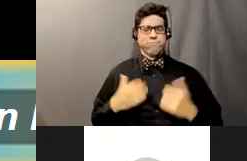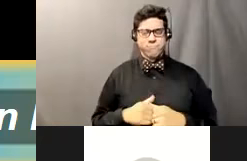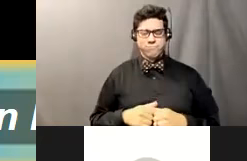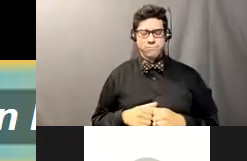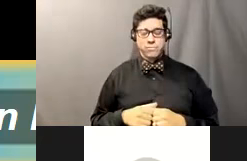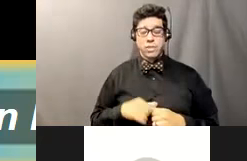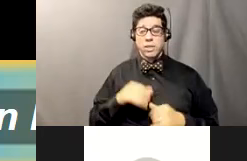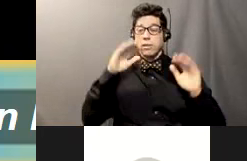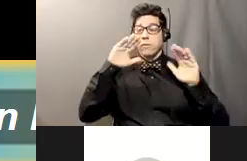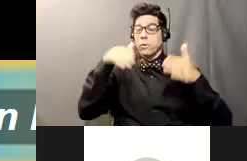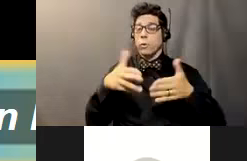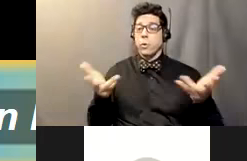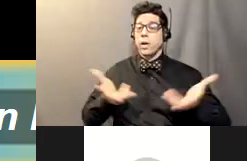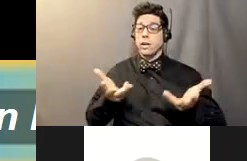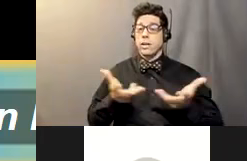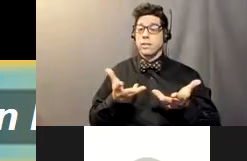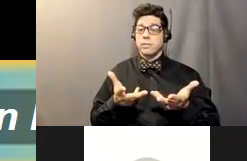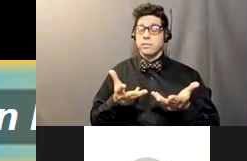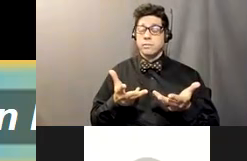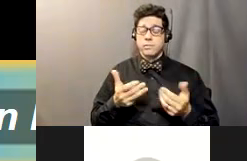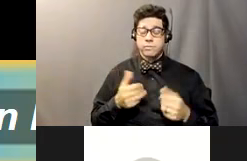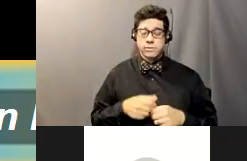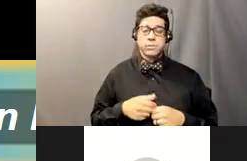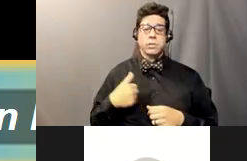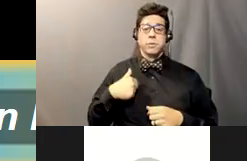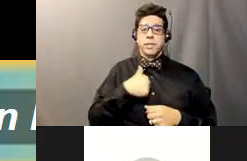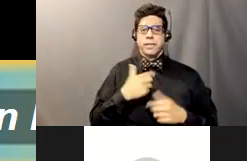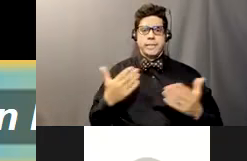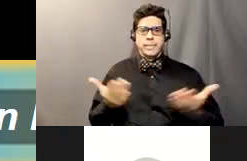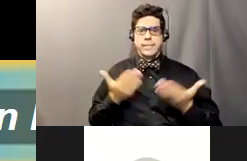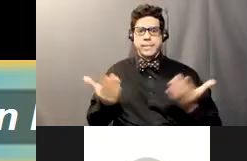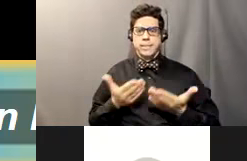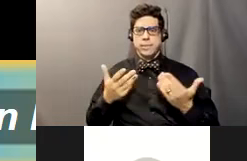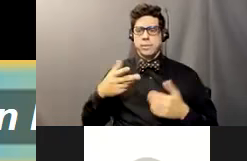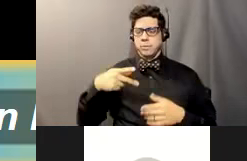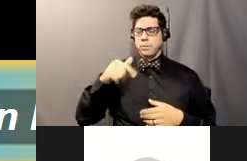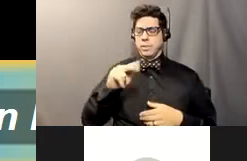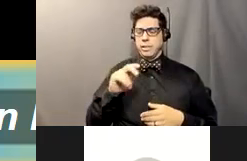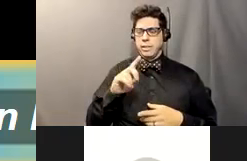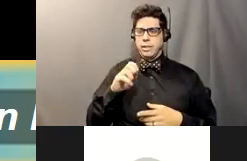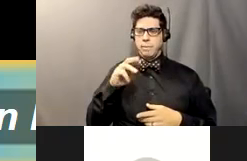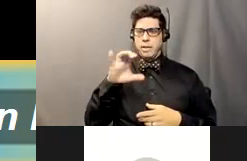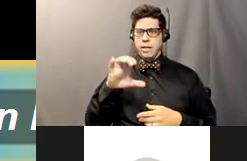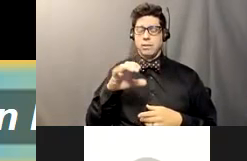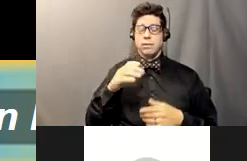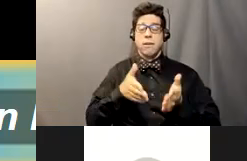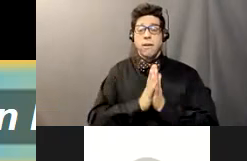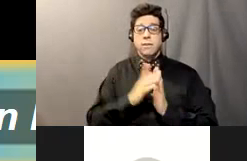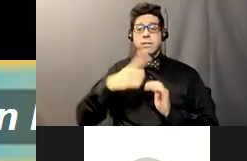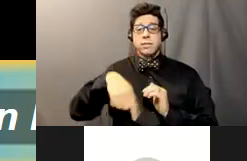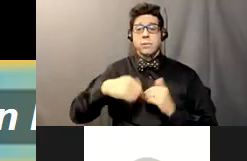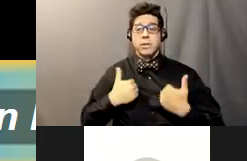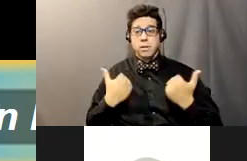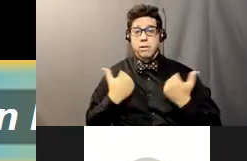focused on the fact that we were still in a pandemic, and we asked the youth to give the